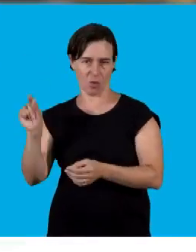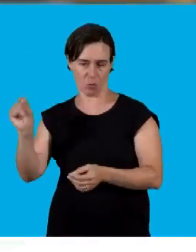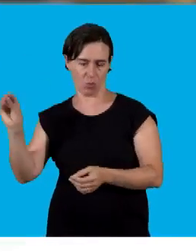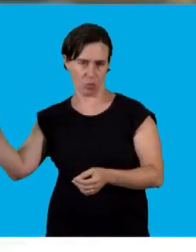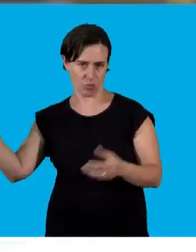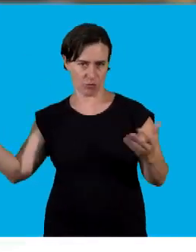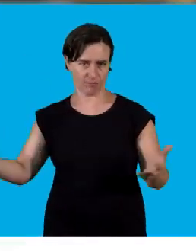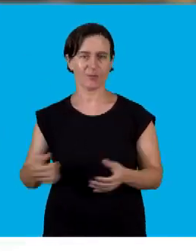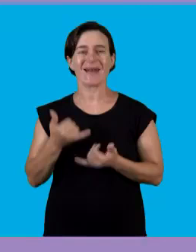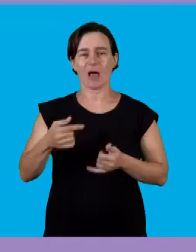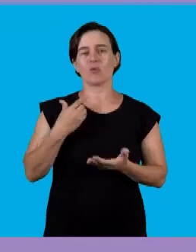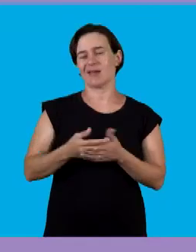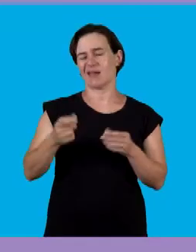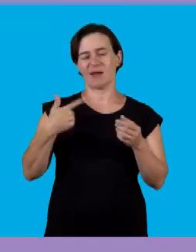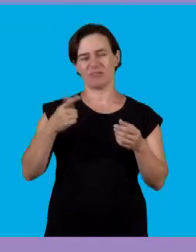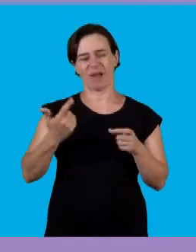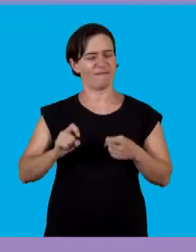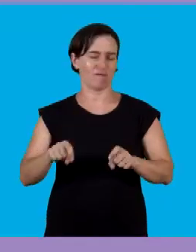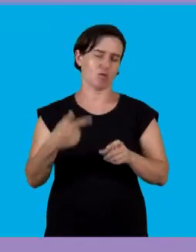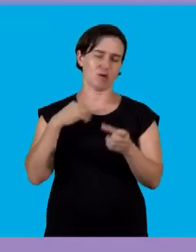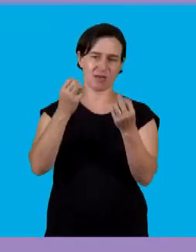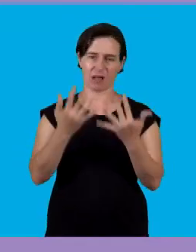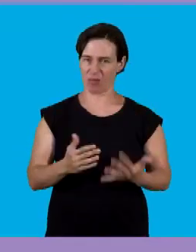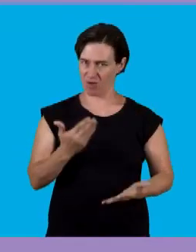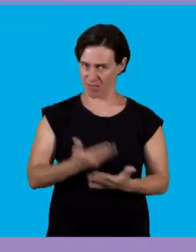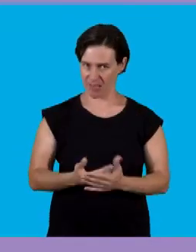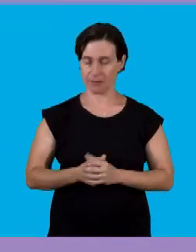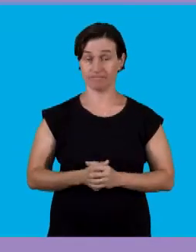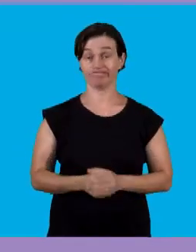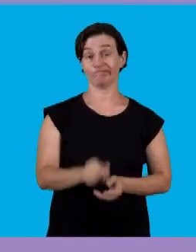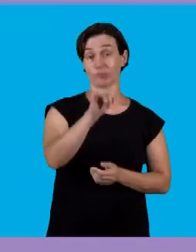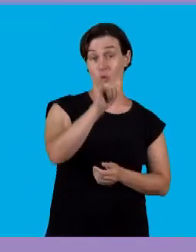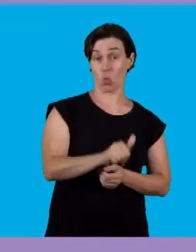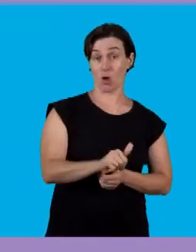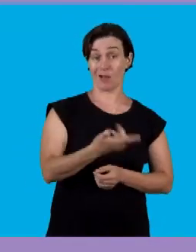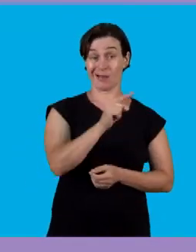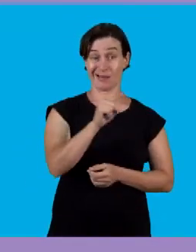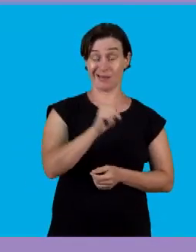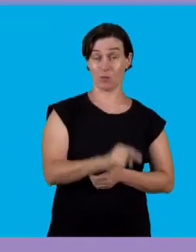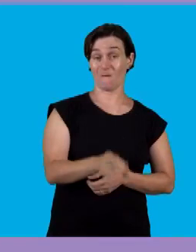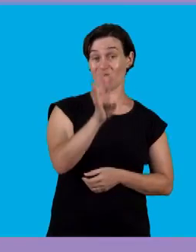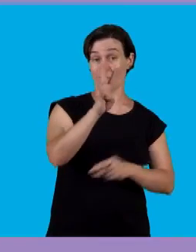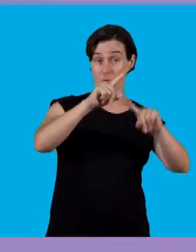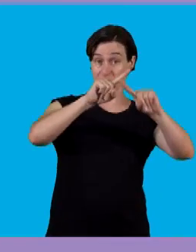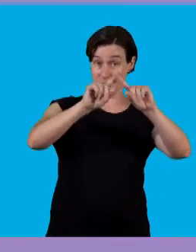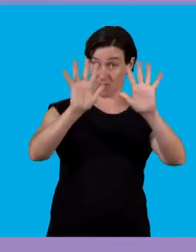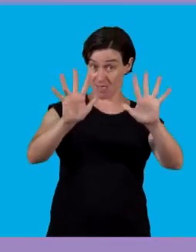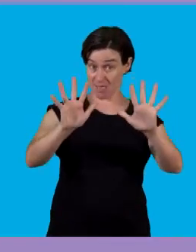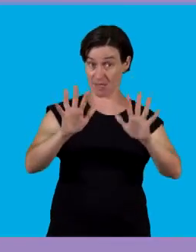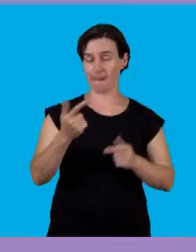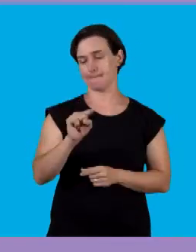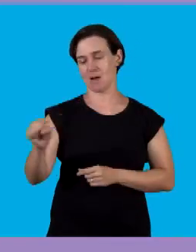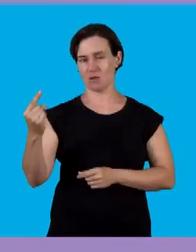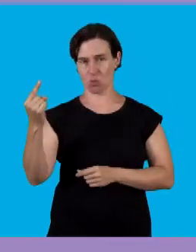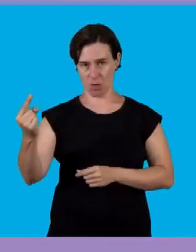going to be? So we can quickly calculate those output values. So remember, we are going to multiply our input value